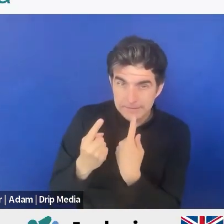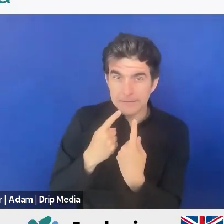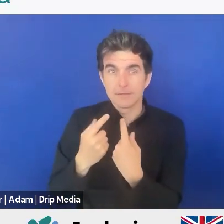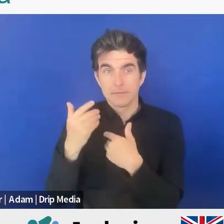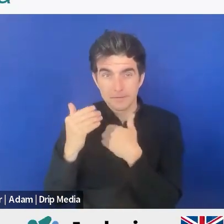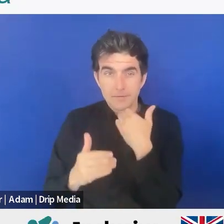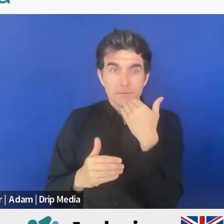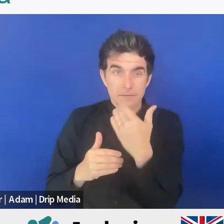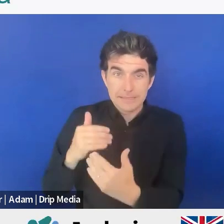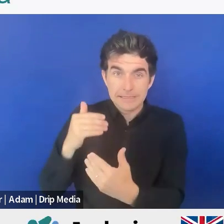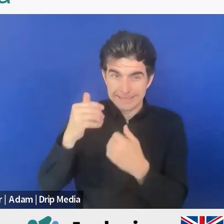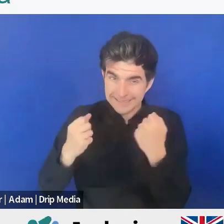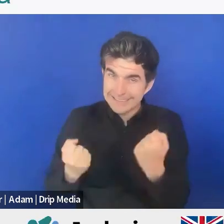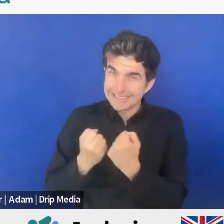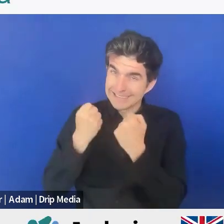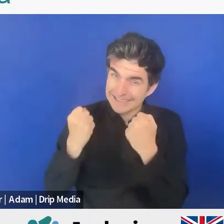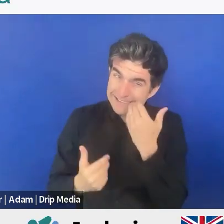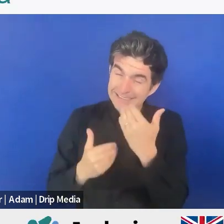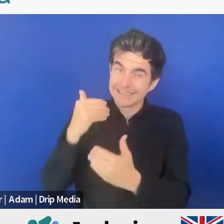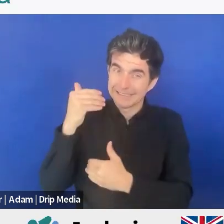later she told us that